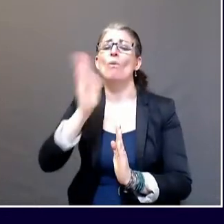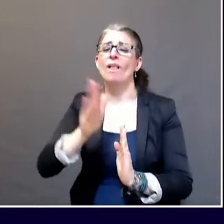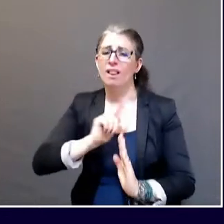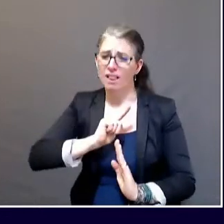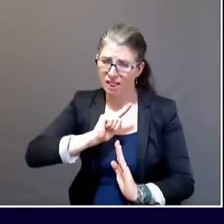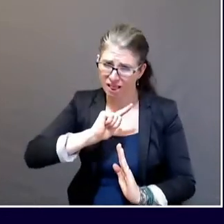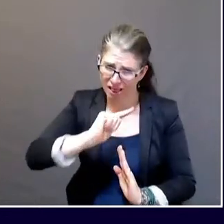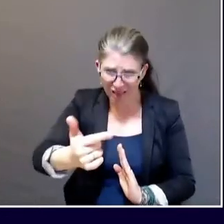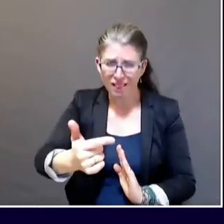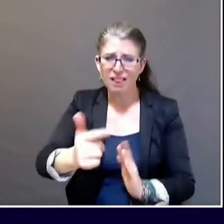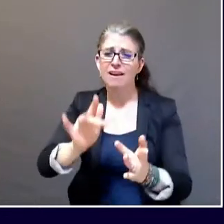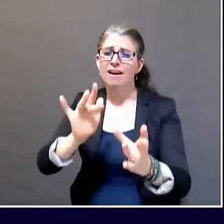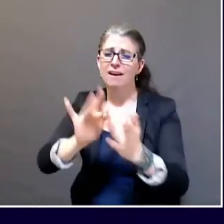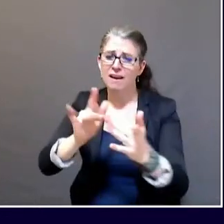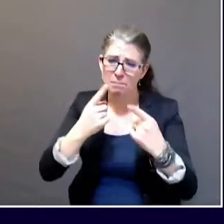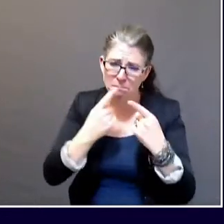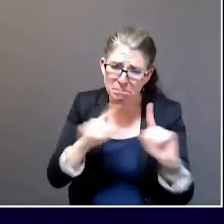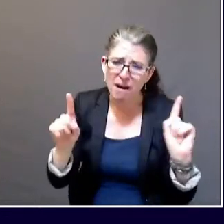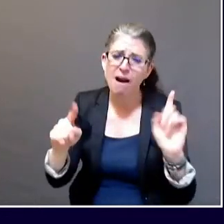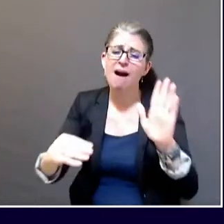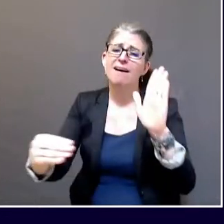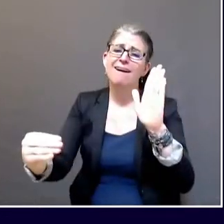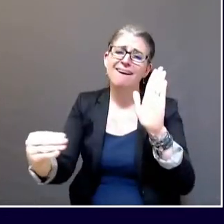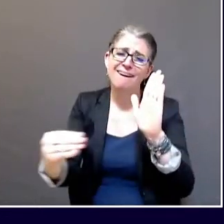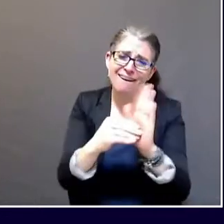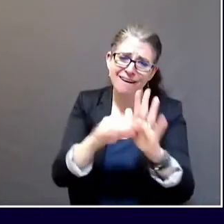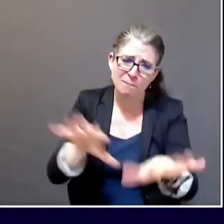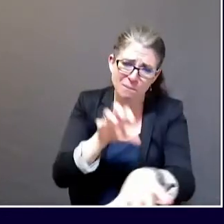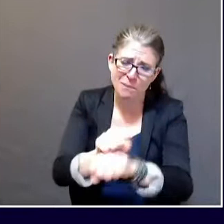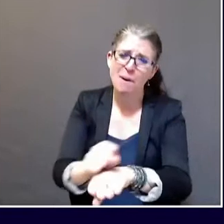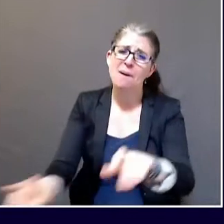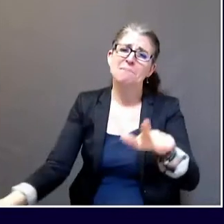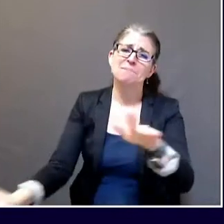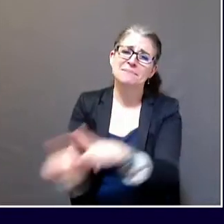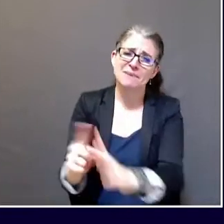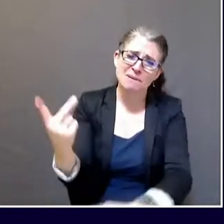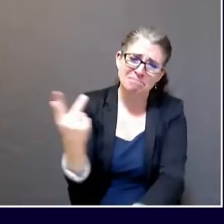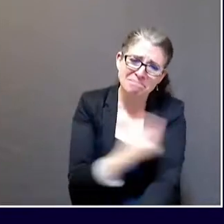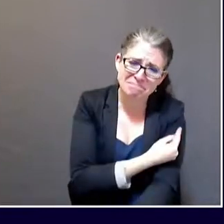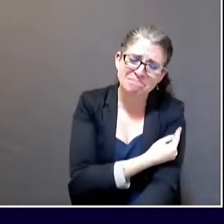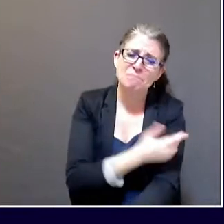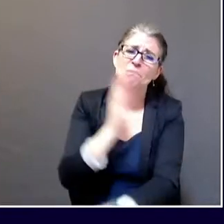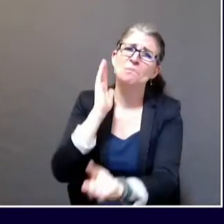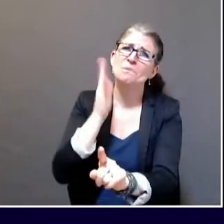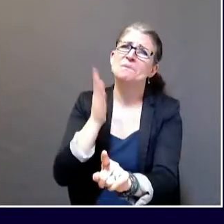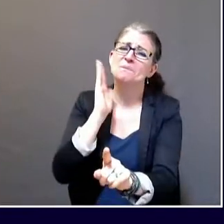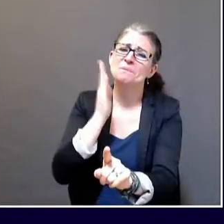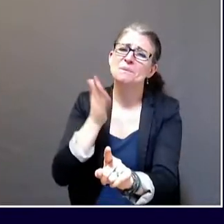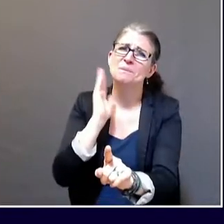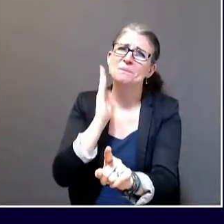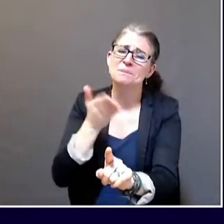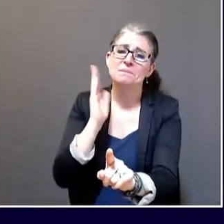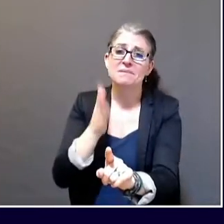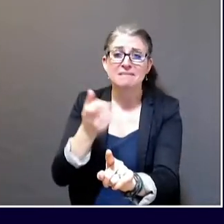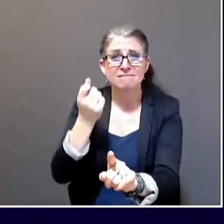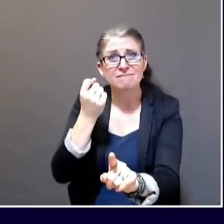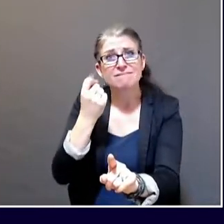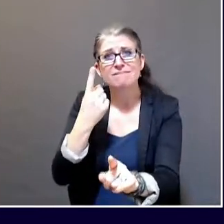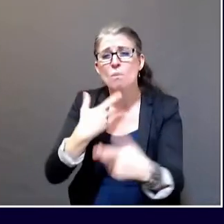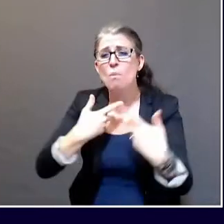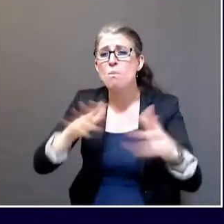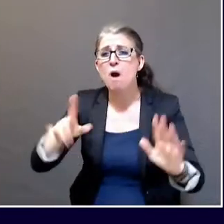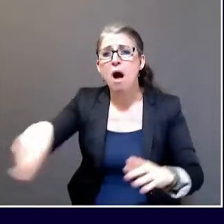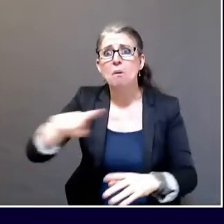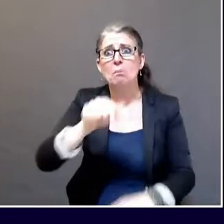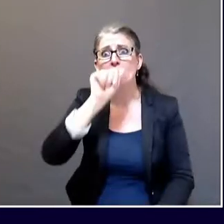in an orderly way so we don't have lines of people or that we don't have long parking lots full of folks waiting to navigate their